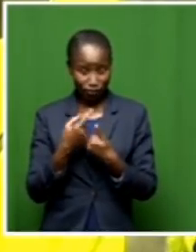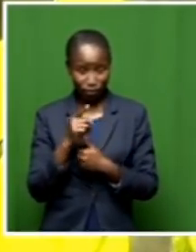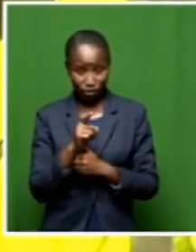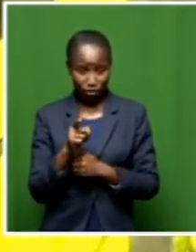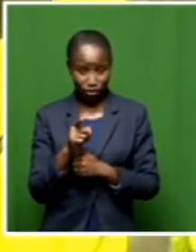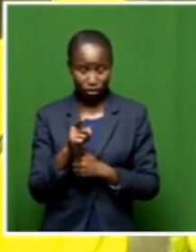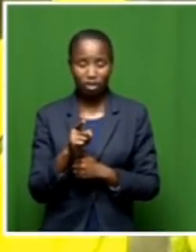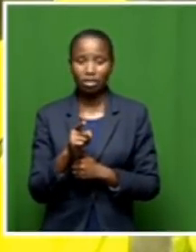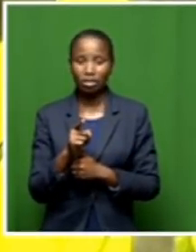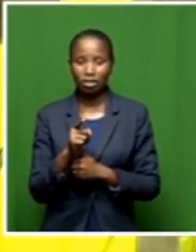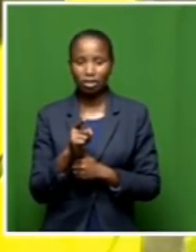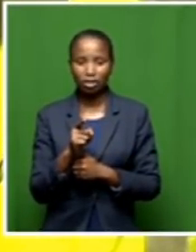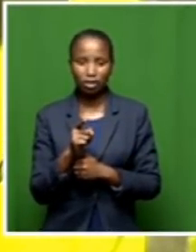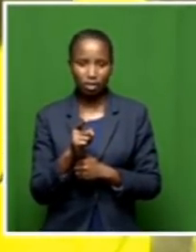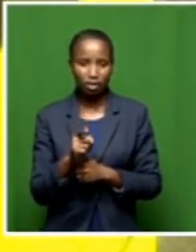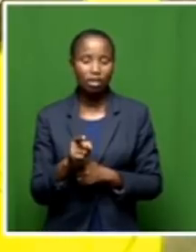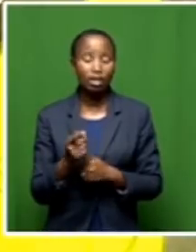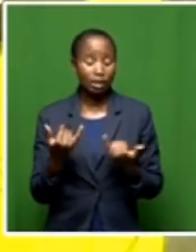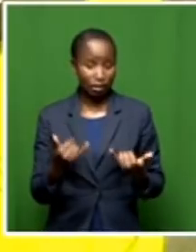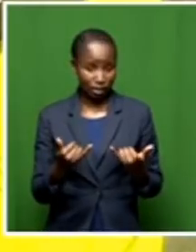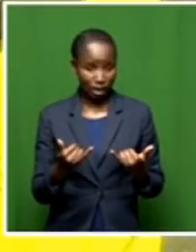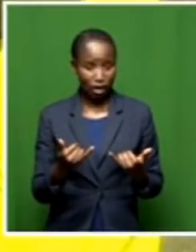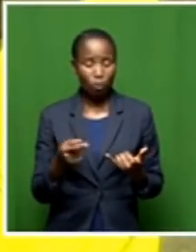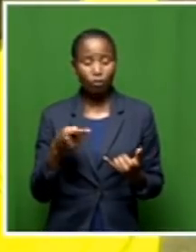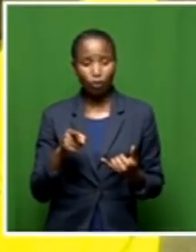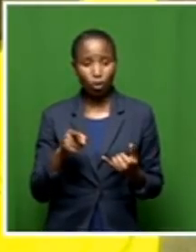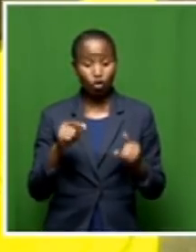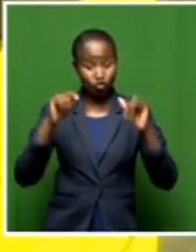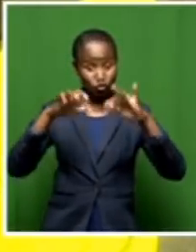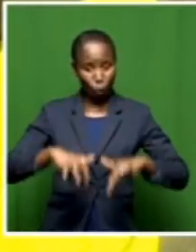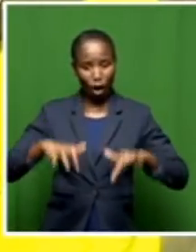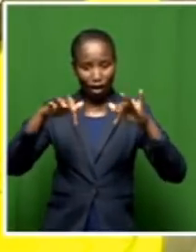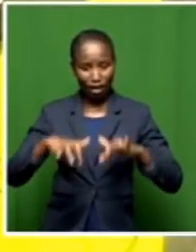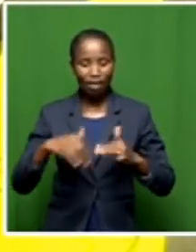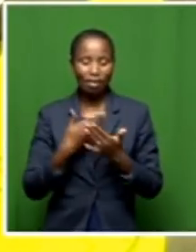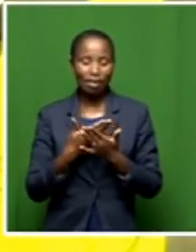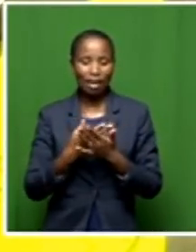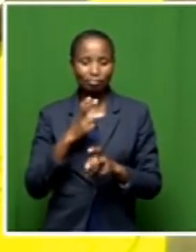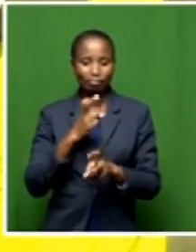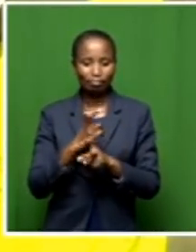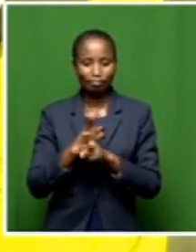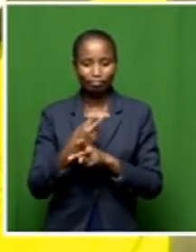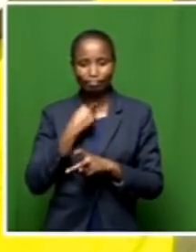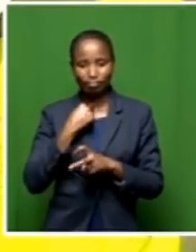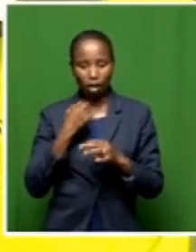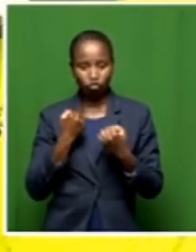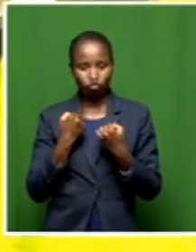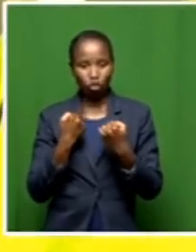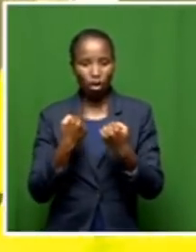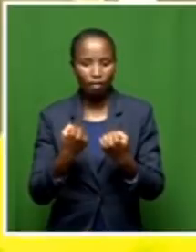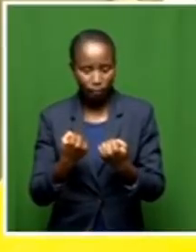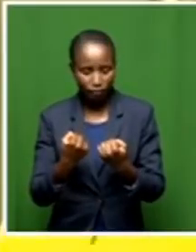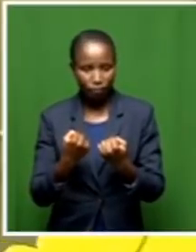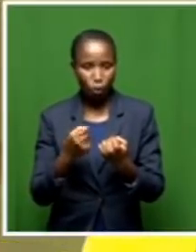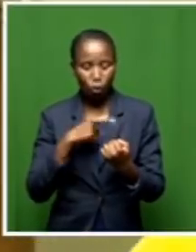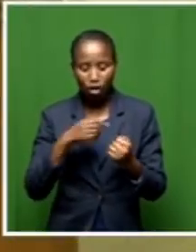roads makes it a little bit difficult for the guys to travel back to the MEO office to complete the capturing